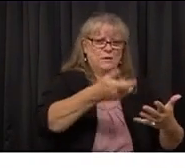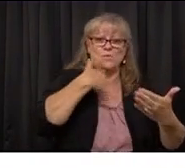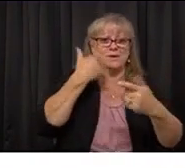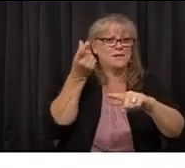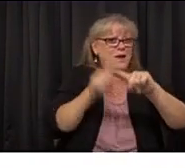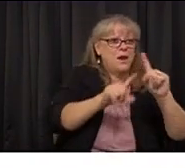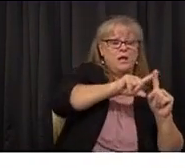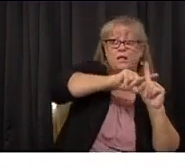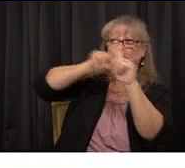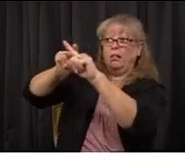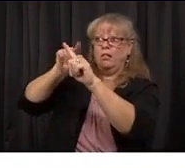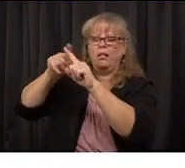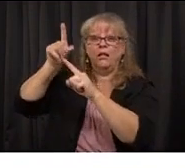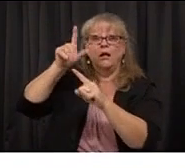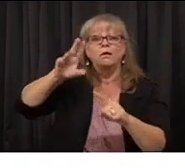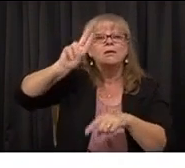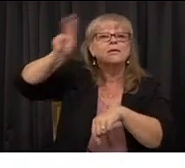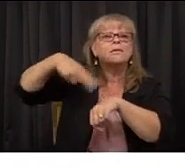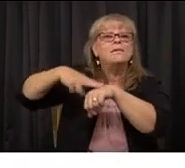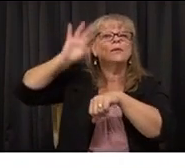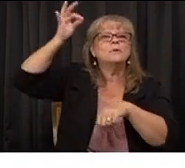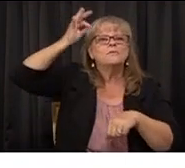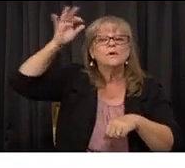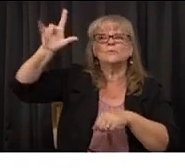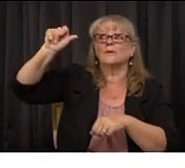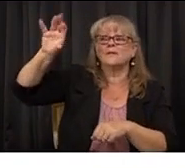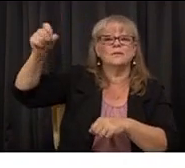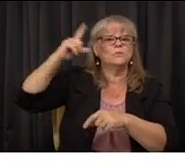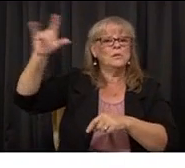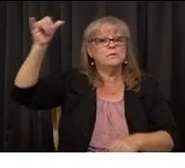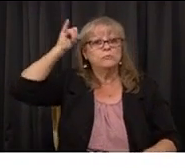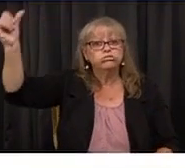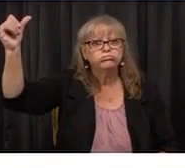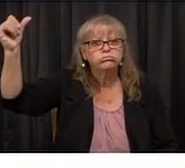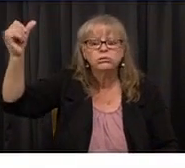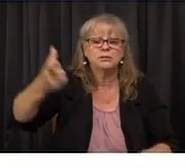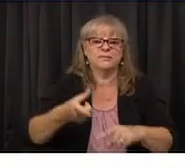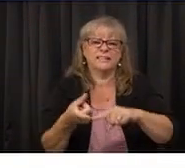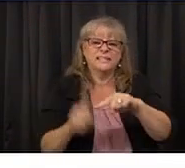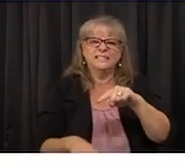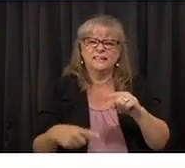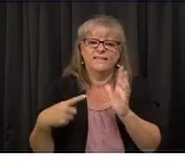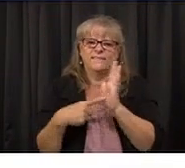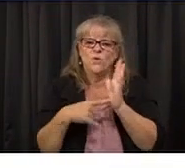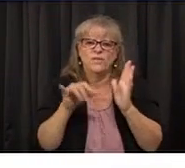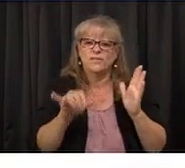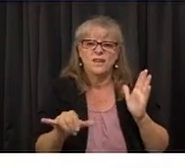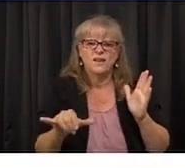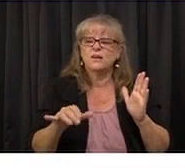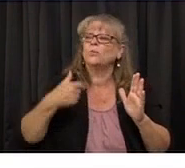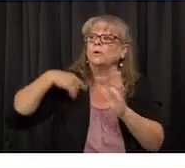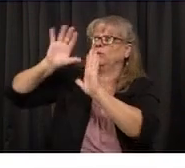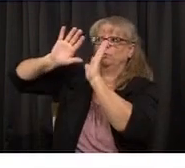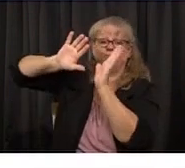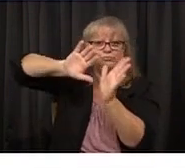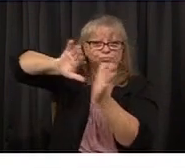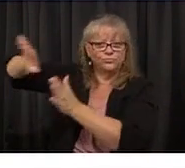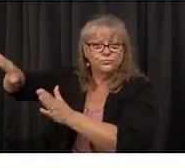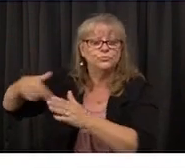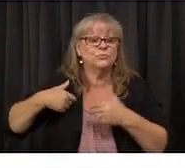11-day turnarounds, which is not acceptable. It's fine. We're going to take on more in Colorado. We're ready for it. We have